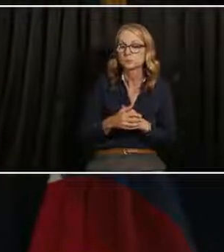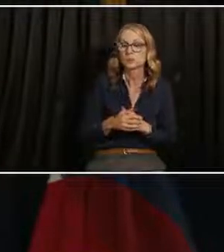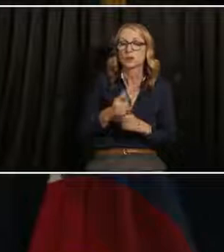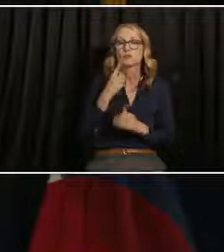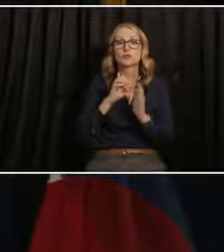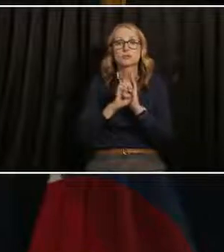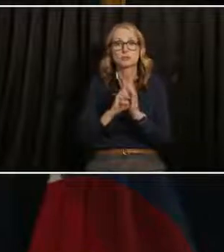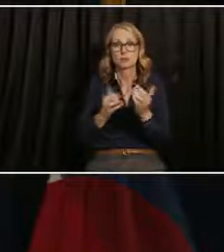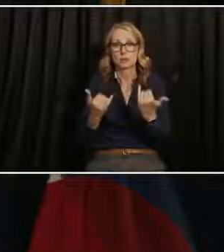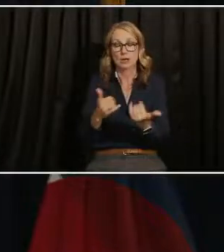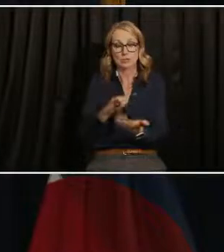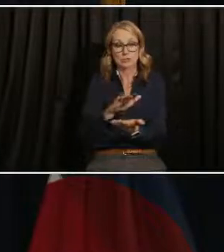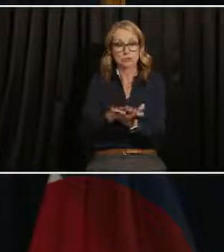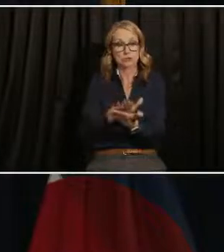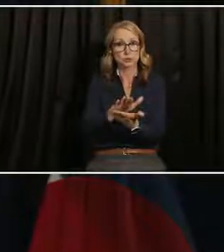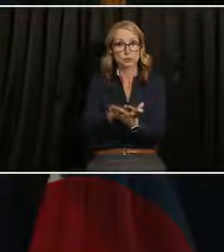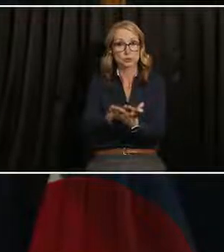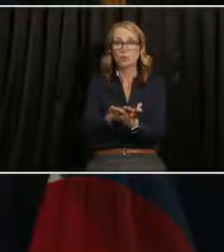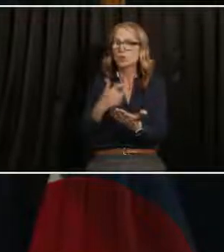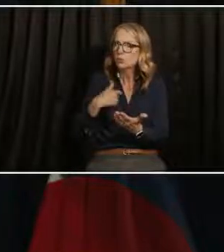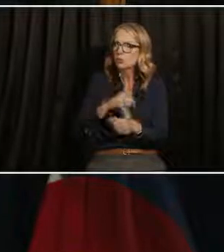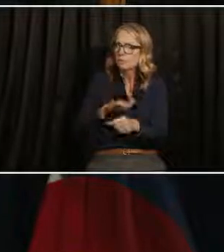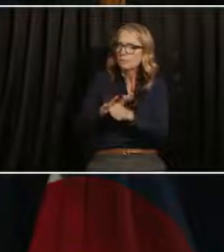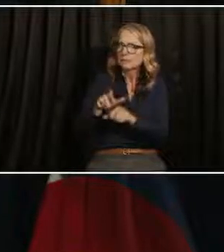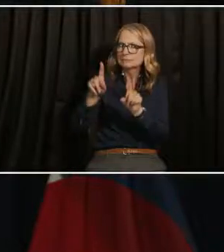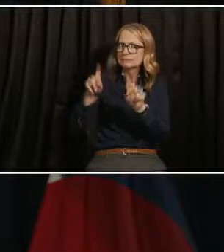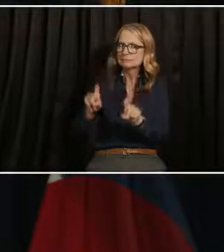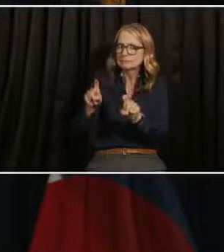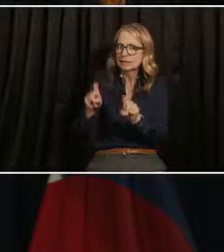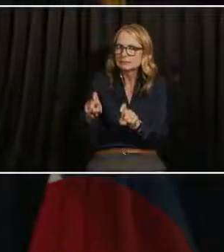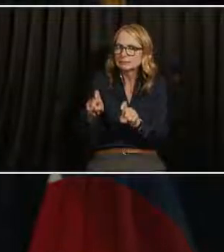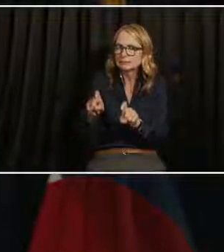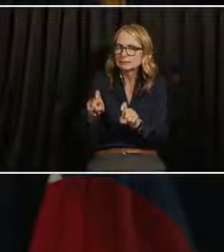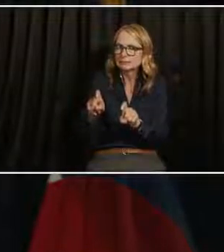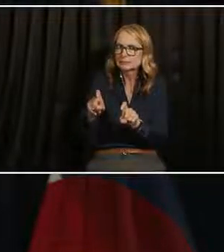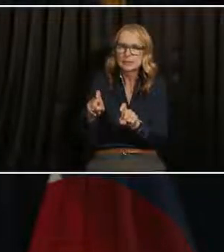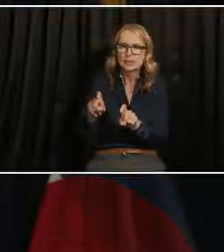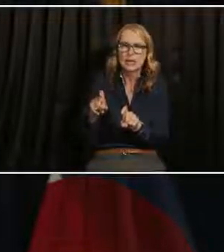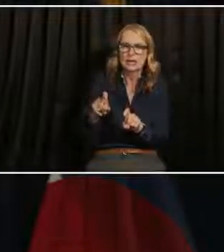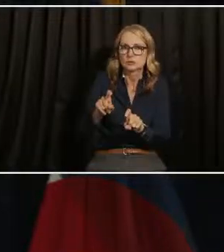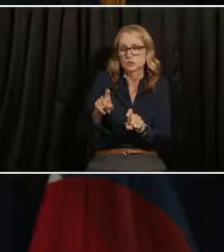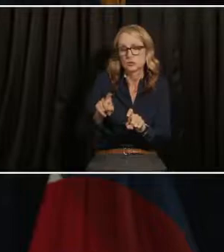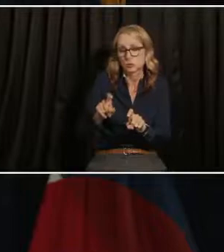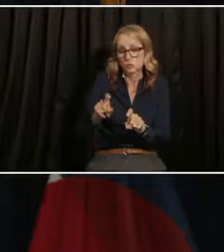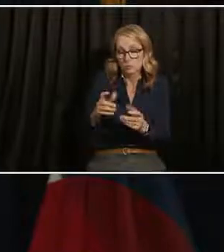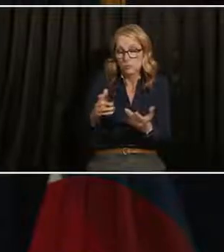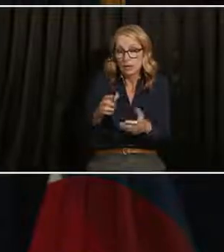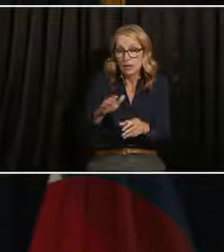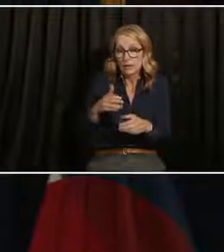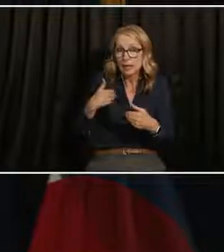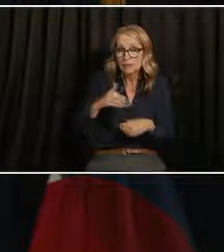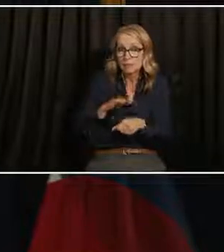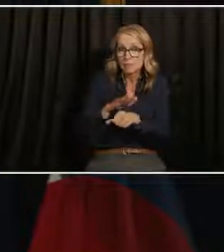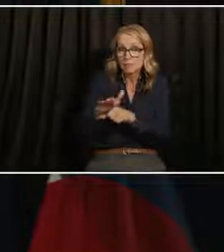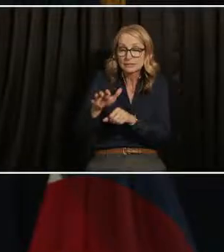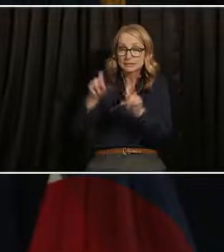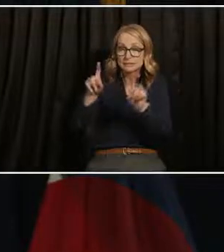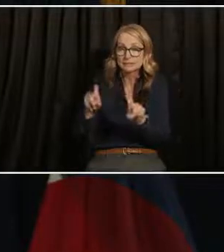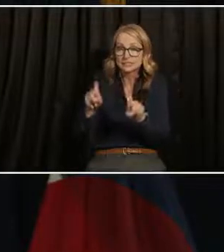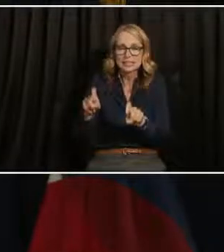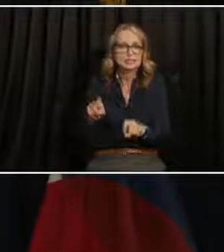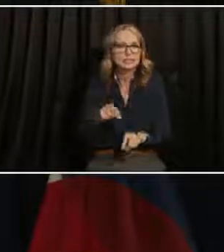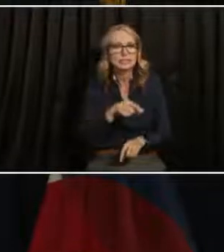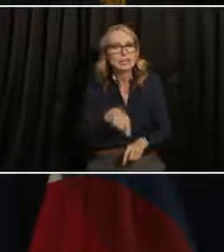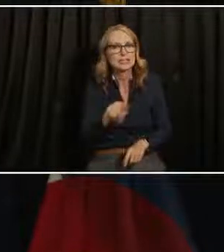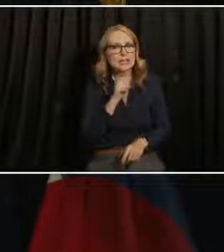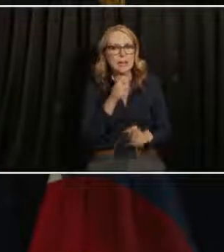more supply than demand. We want more kids to sign up for weekly testing. We want more schools and school districts to get implemented weekly testing.